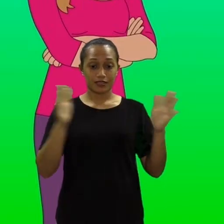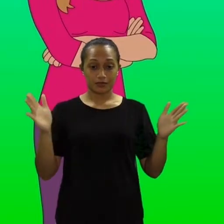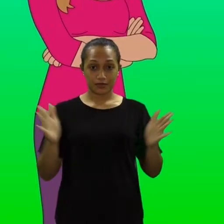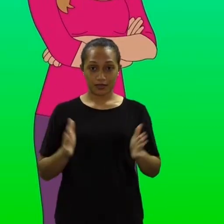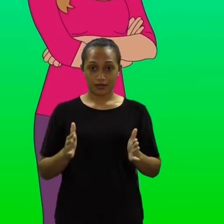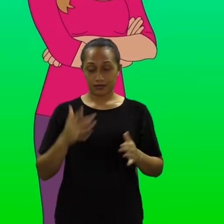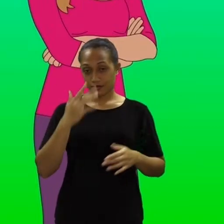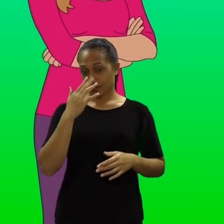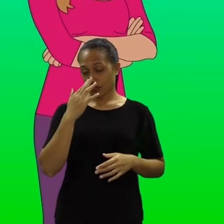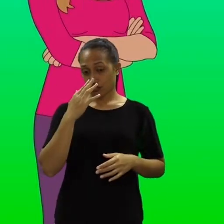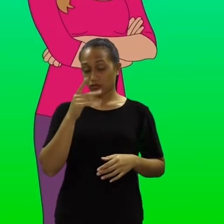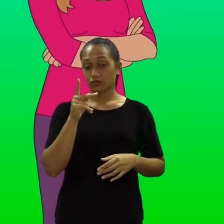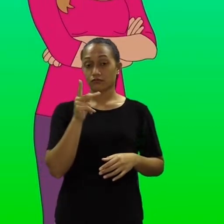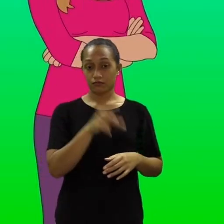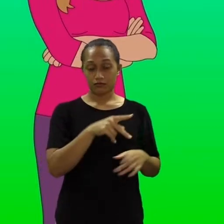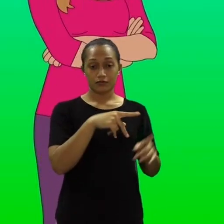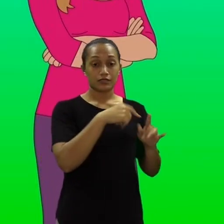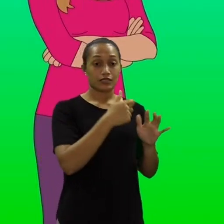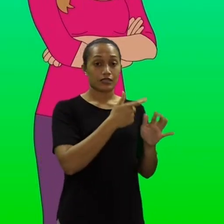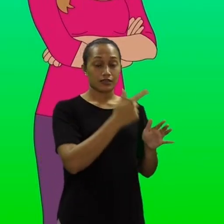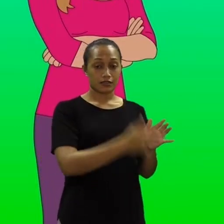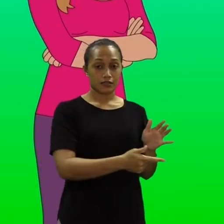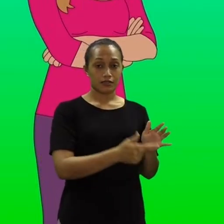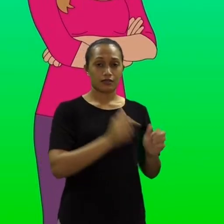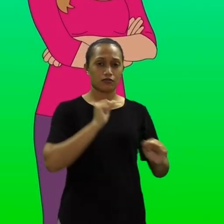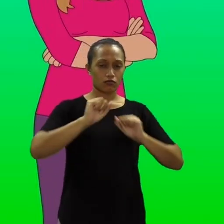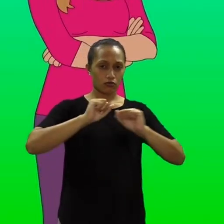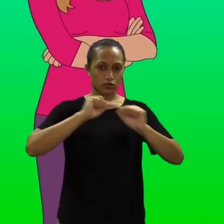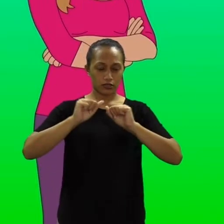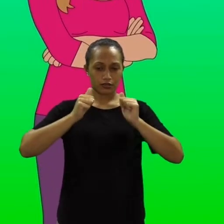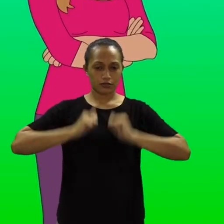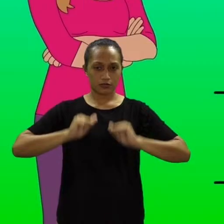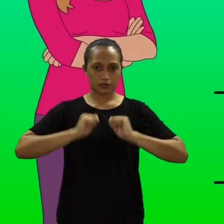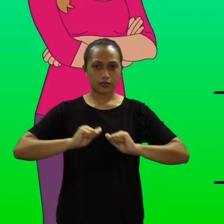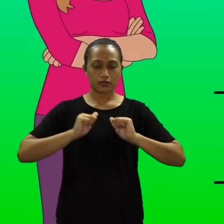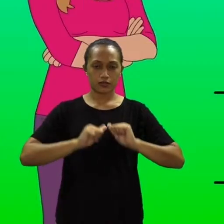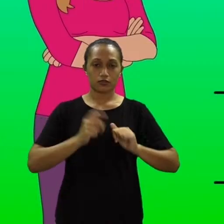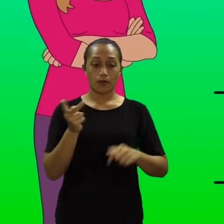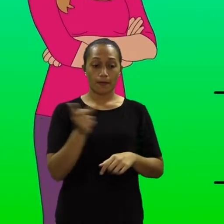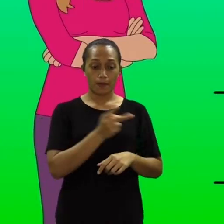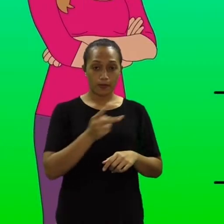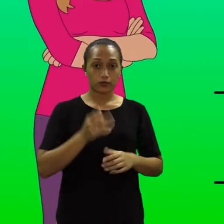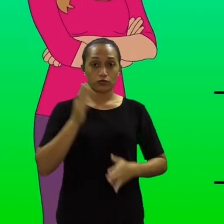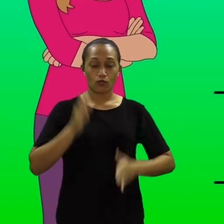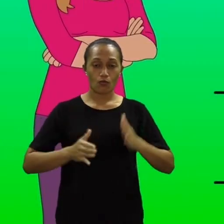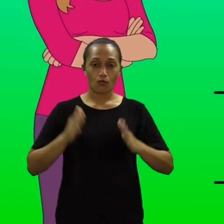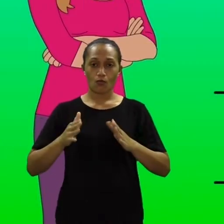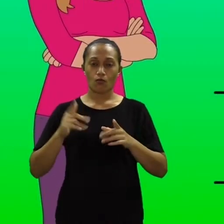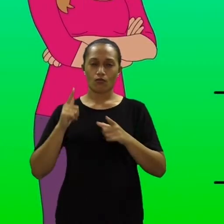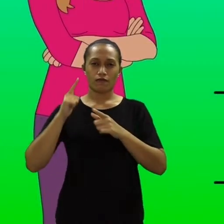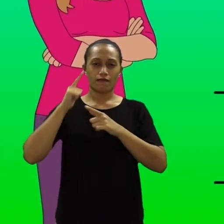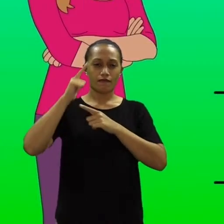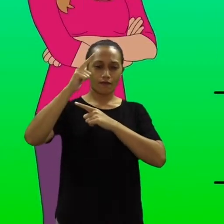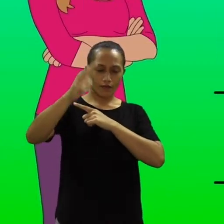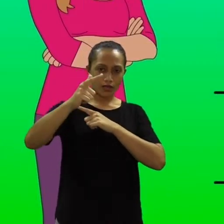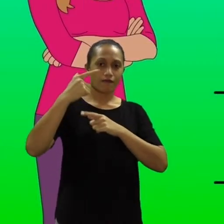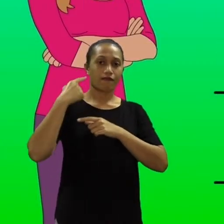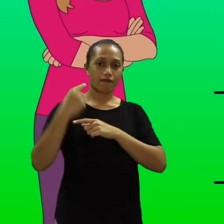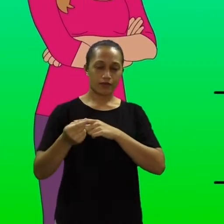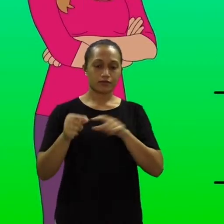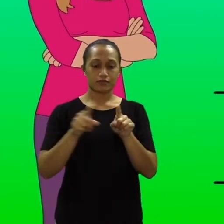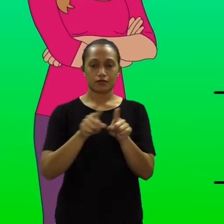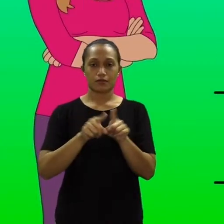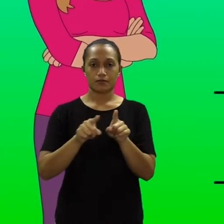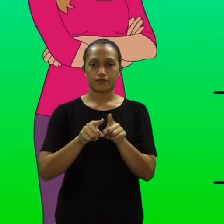size and age. But Katie here works out regularly and Jessica here does not. Both are required to walk a mile at a relatively fast